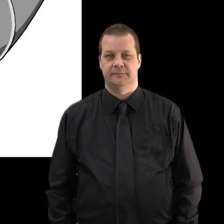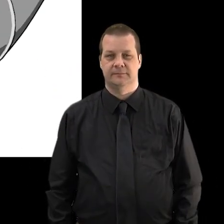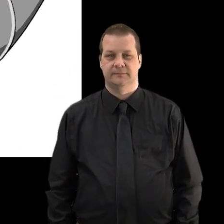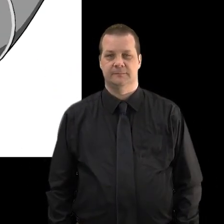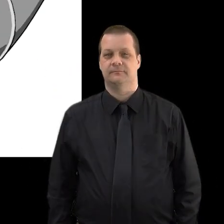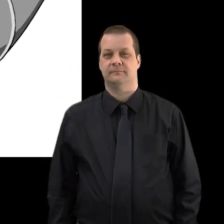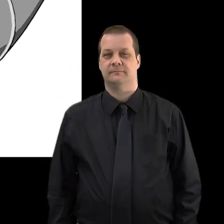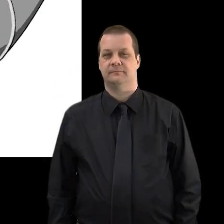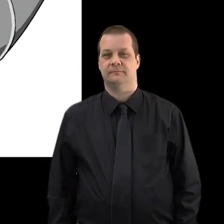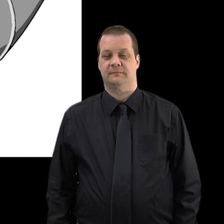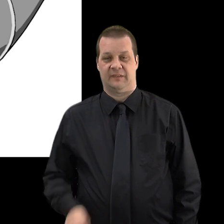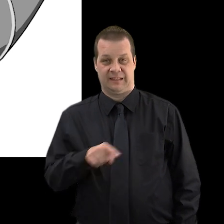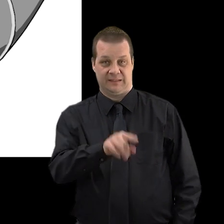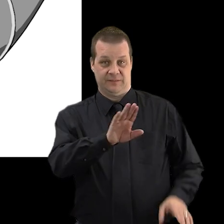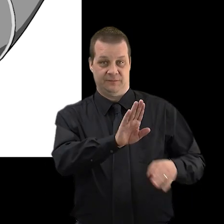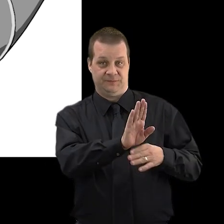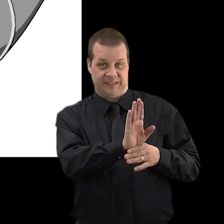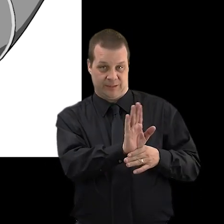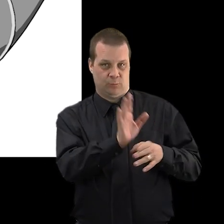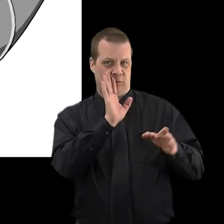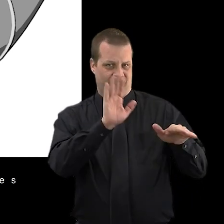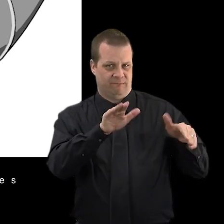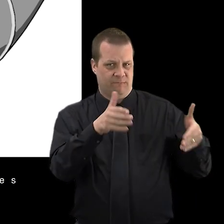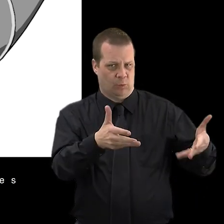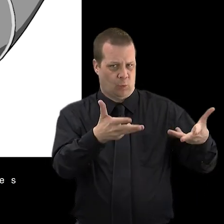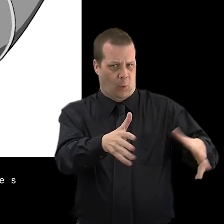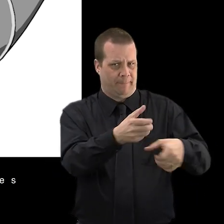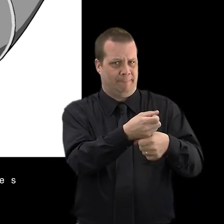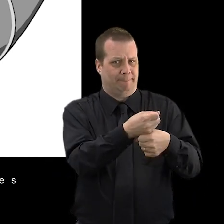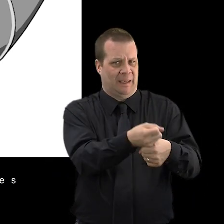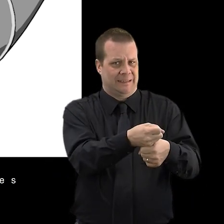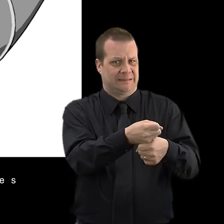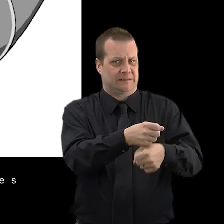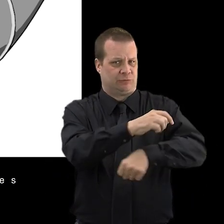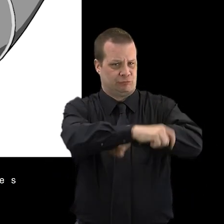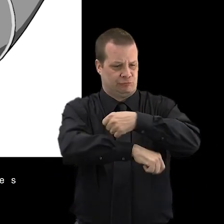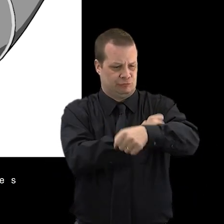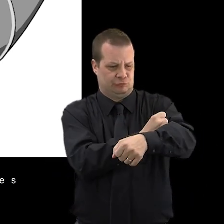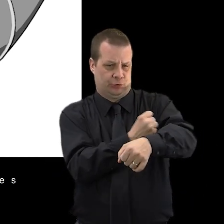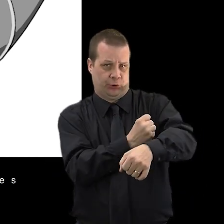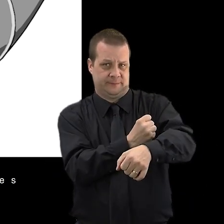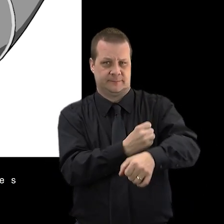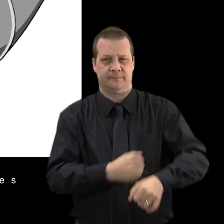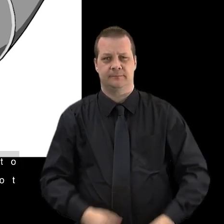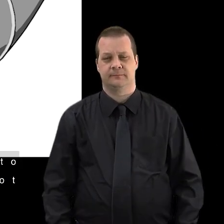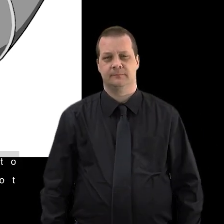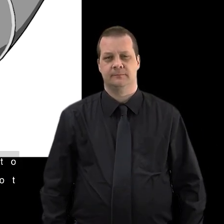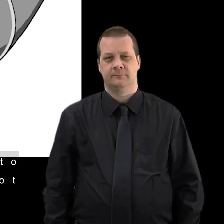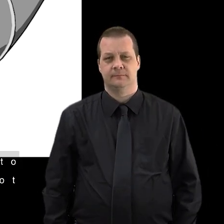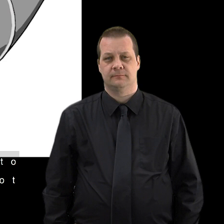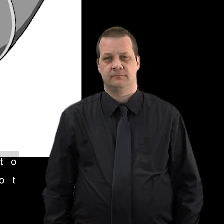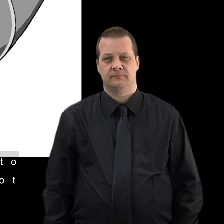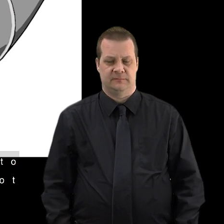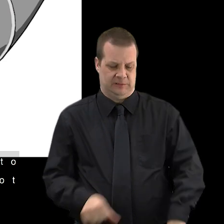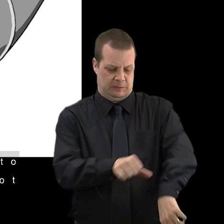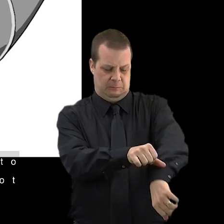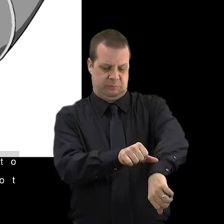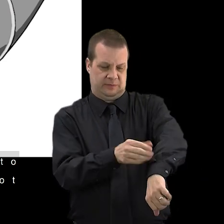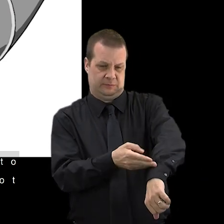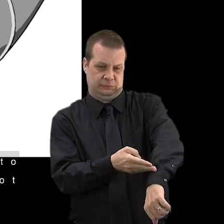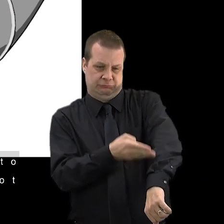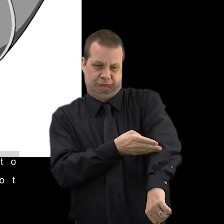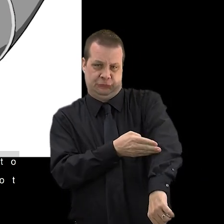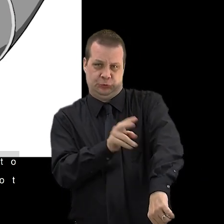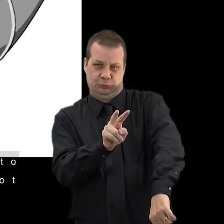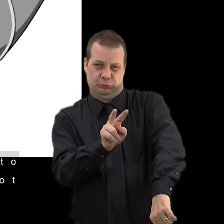video, we'll focus on pressure applied via a commercial tourniquet. Place the tourniquet 2 to 3 inches above the wound. Be